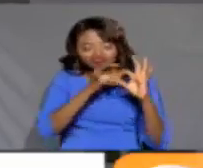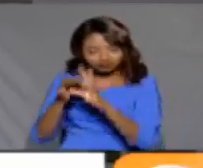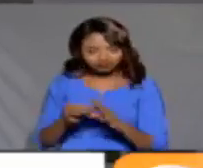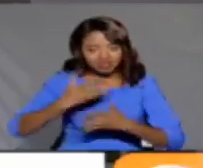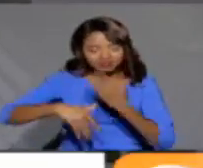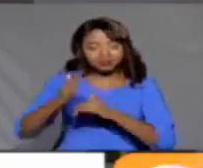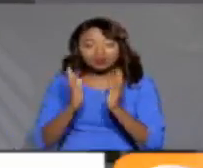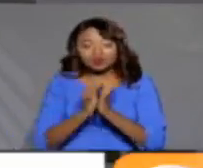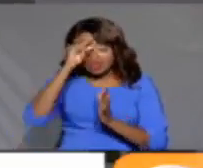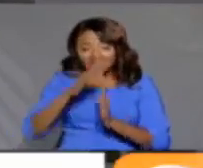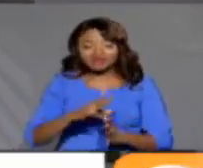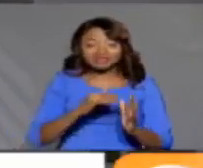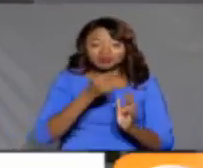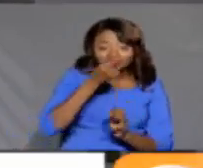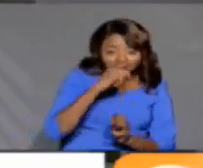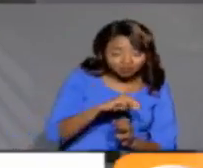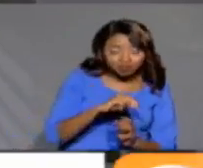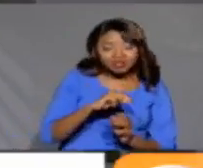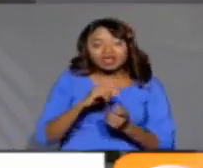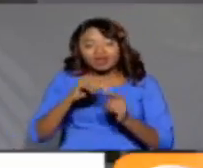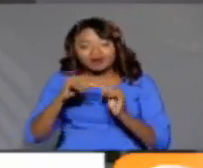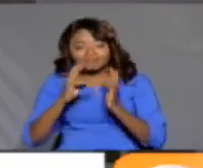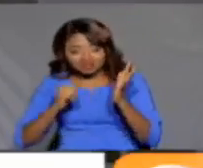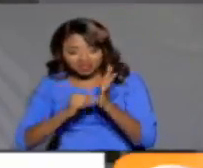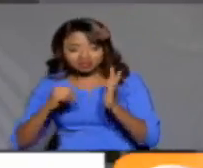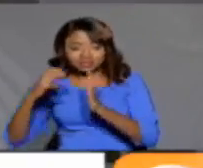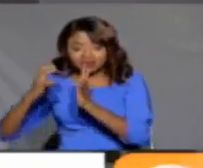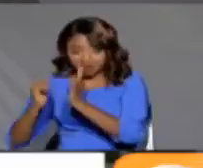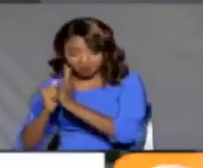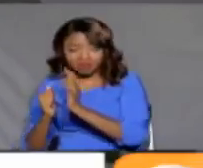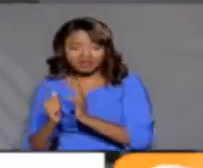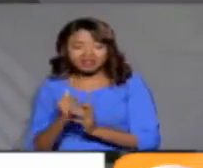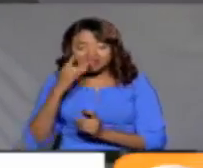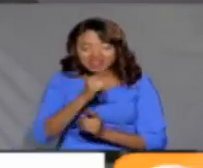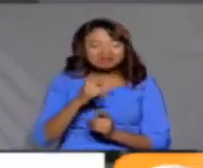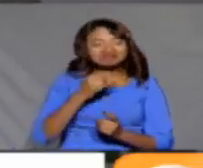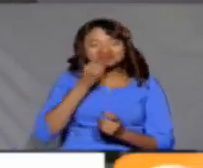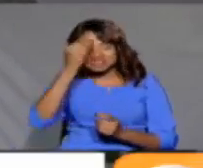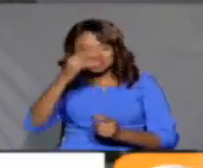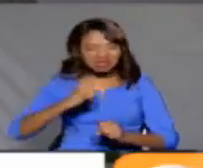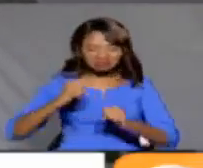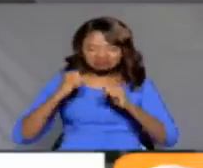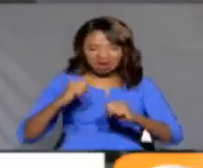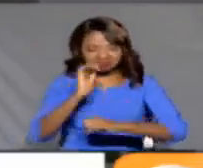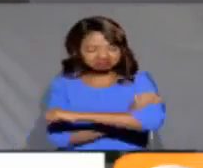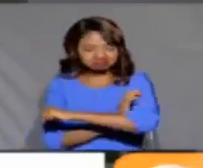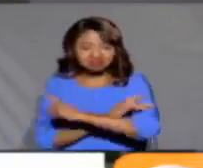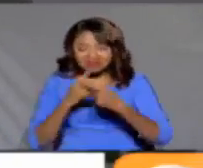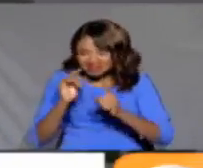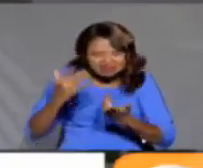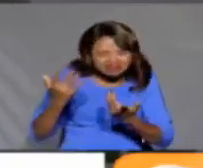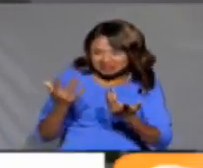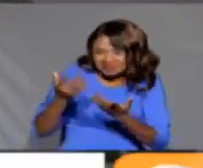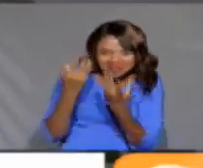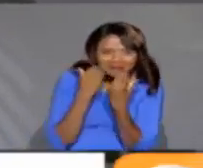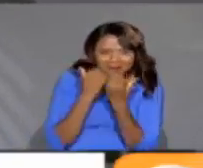and Makueni. They are acting like they are above the law, yet they are nowhere being above the law. End of quote. Accountability in use